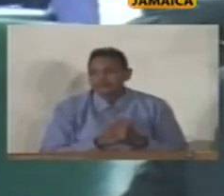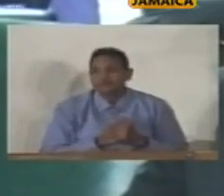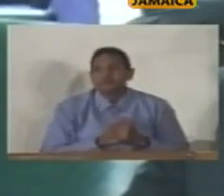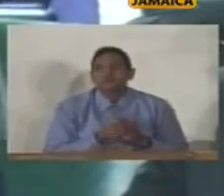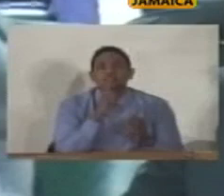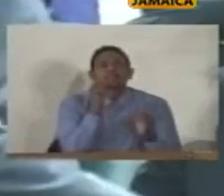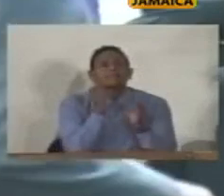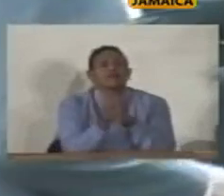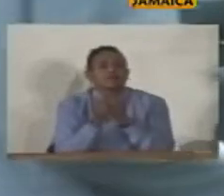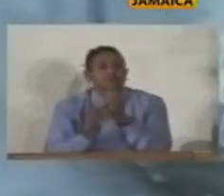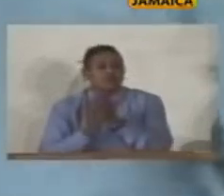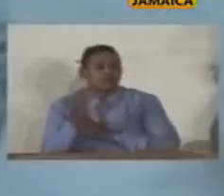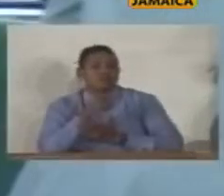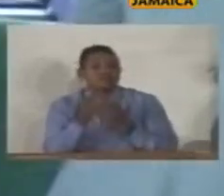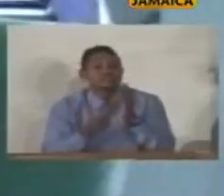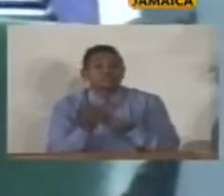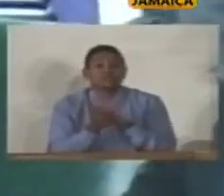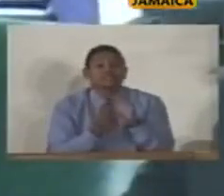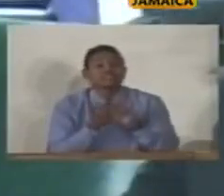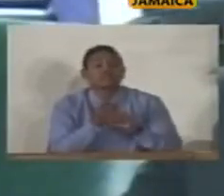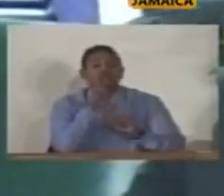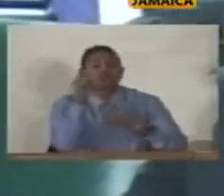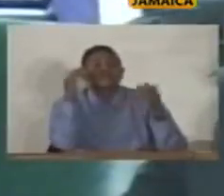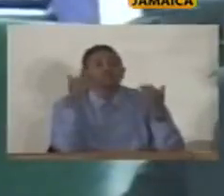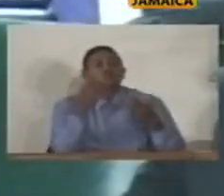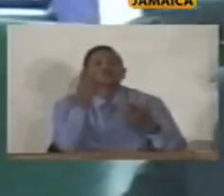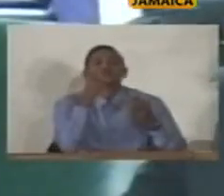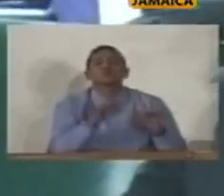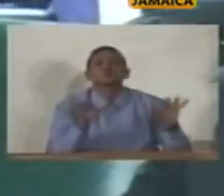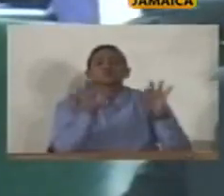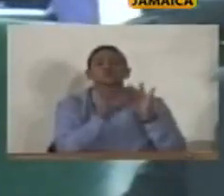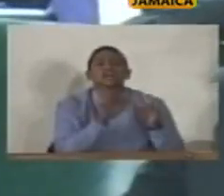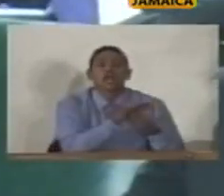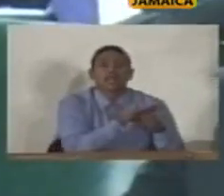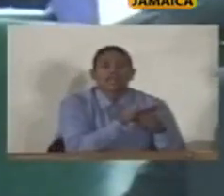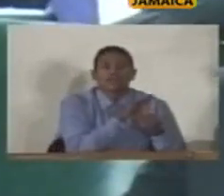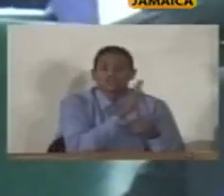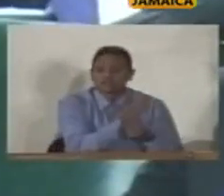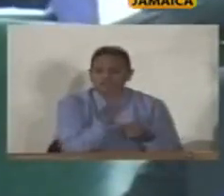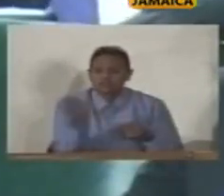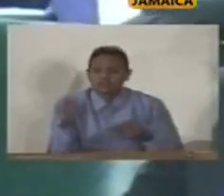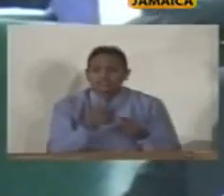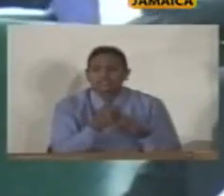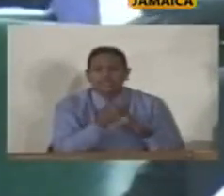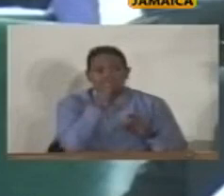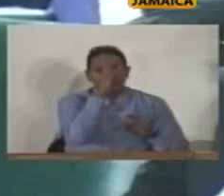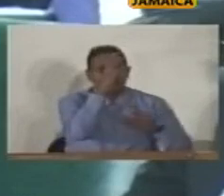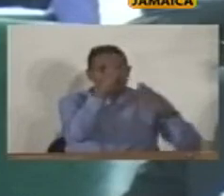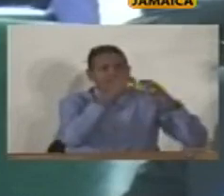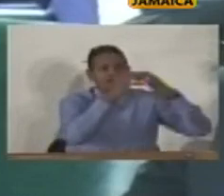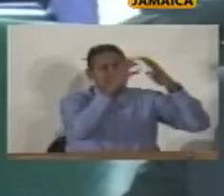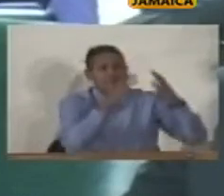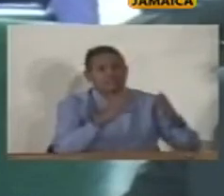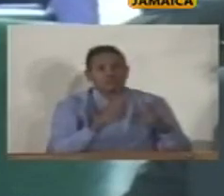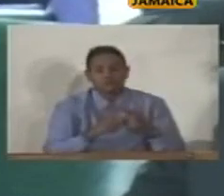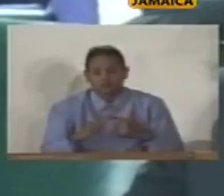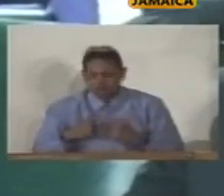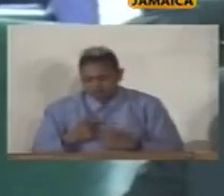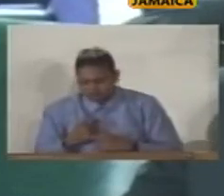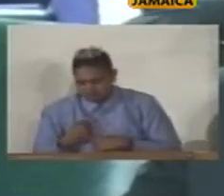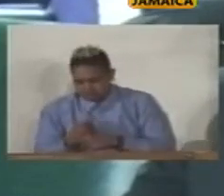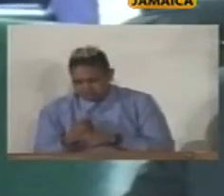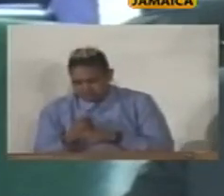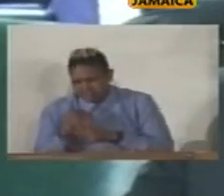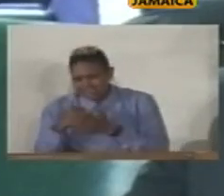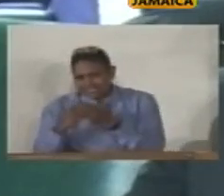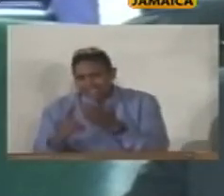passage of this bill, which focuses on two critical areas, inventors and creators of designs,